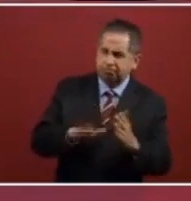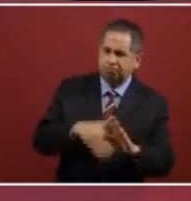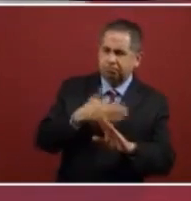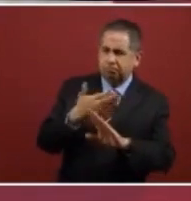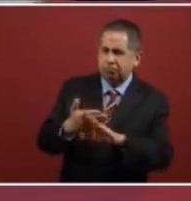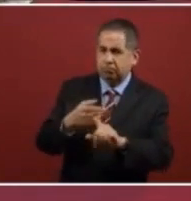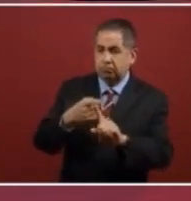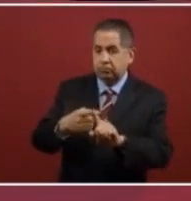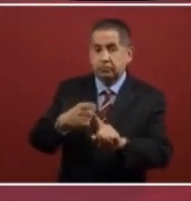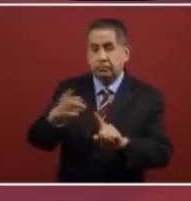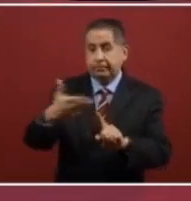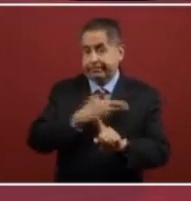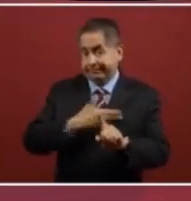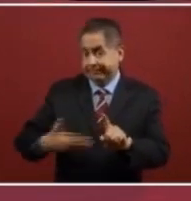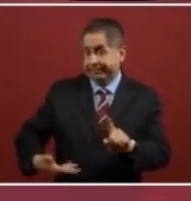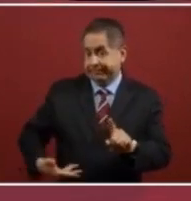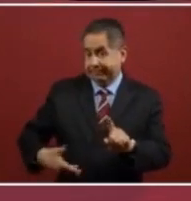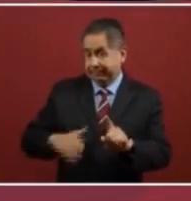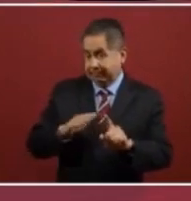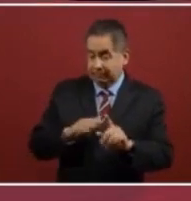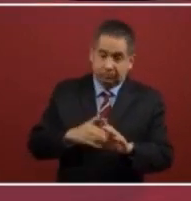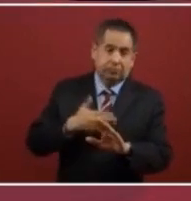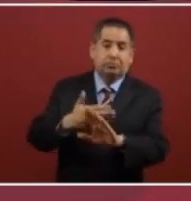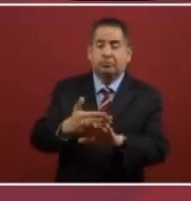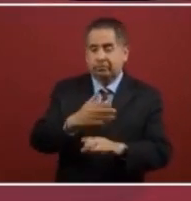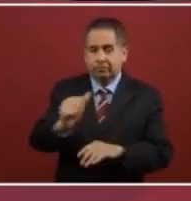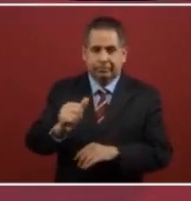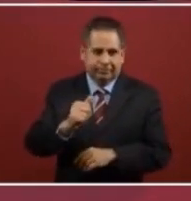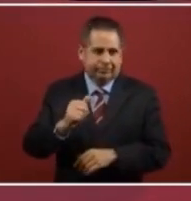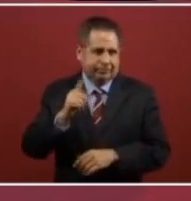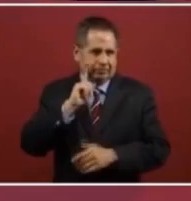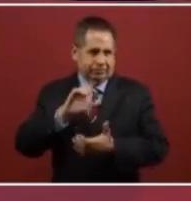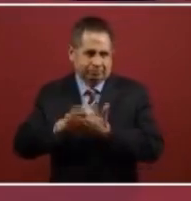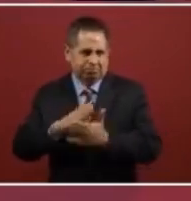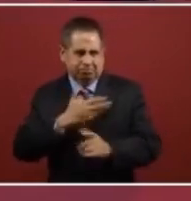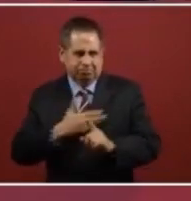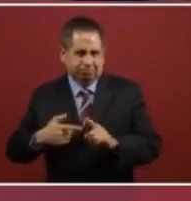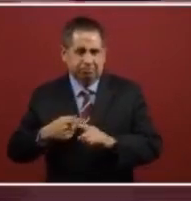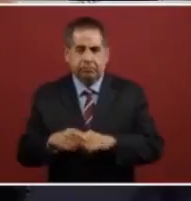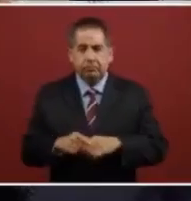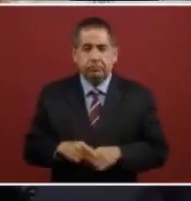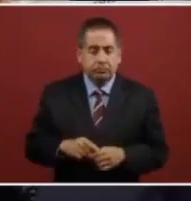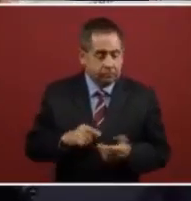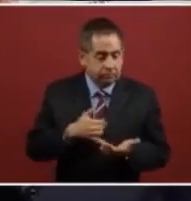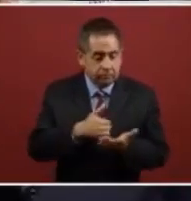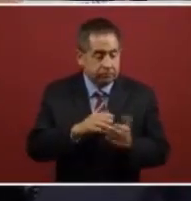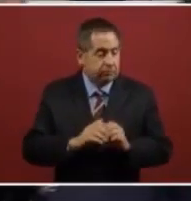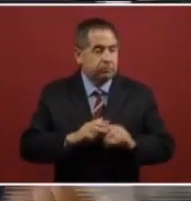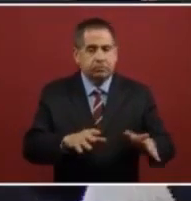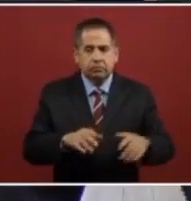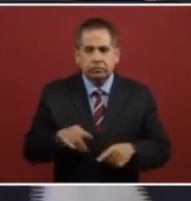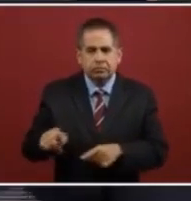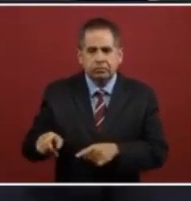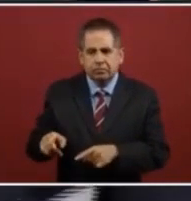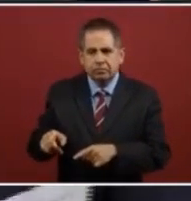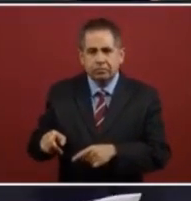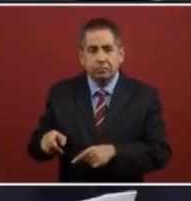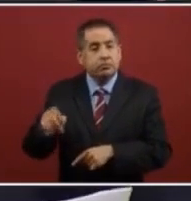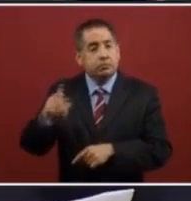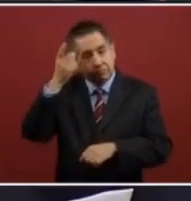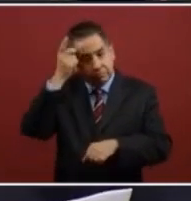esposa del presidente so some written y document was corrieron found al director de